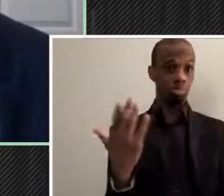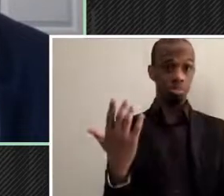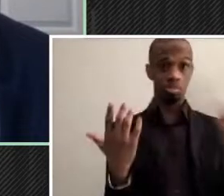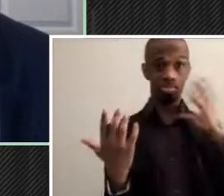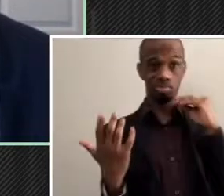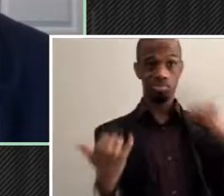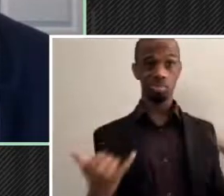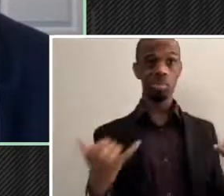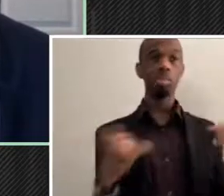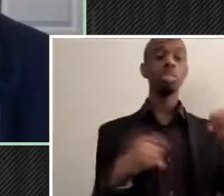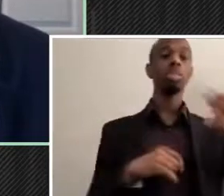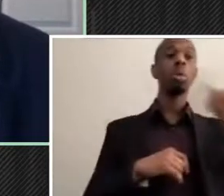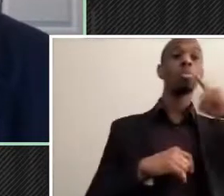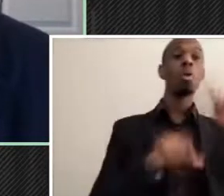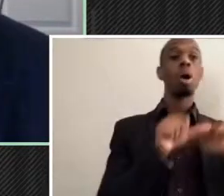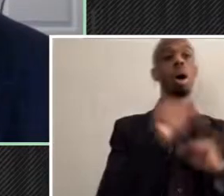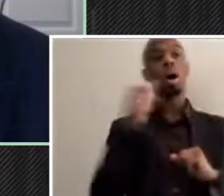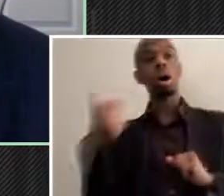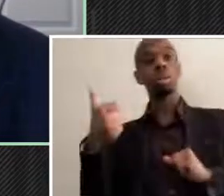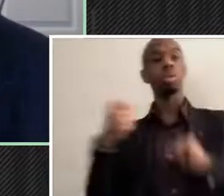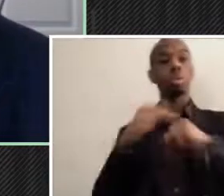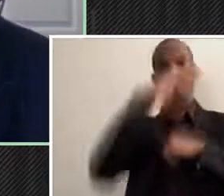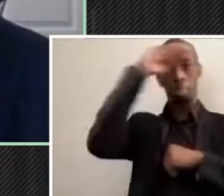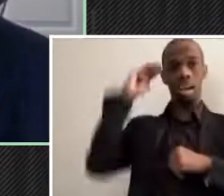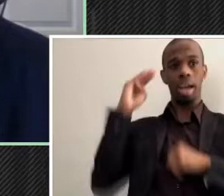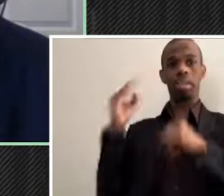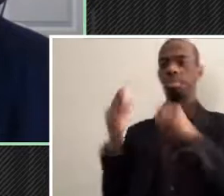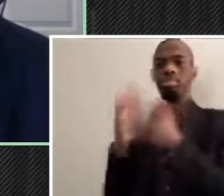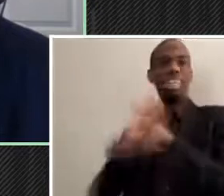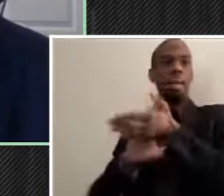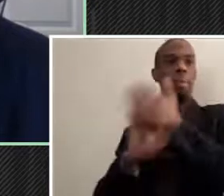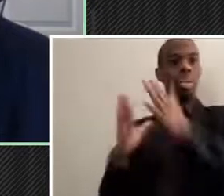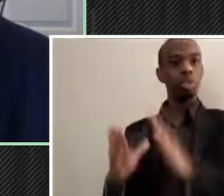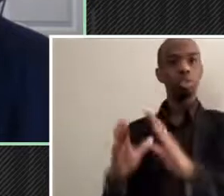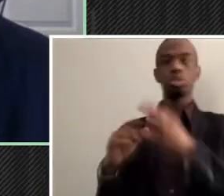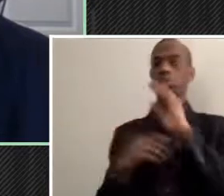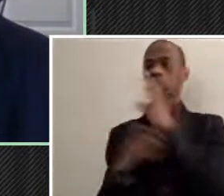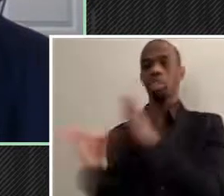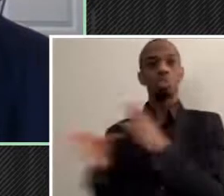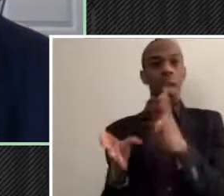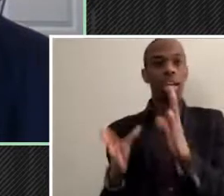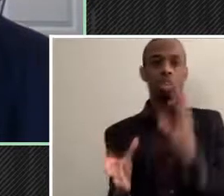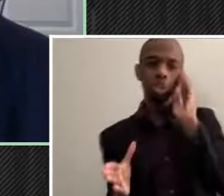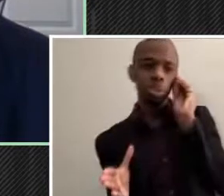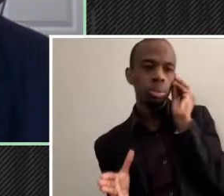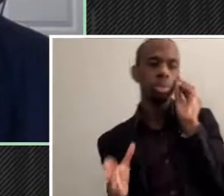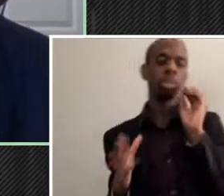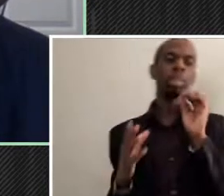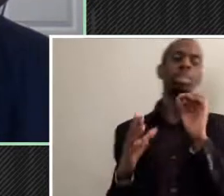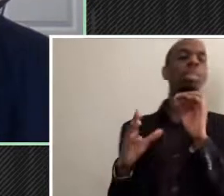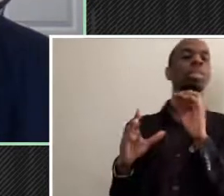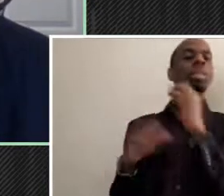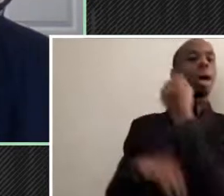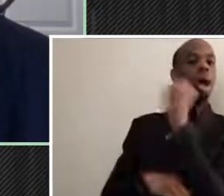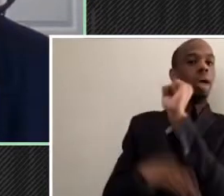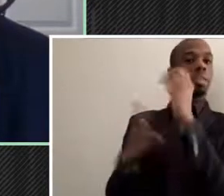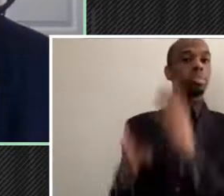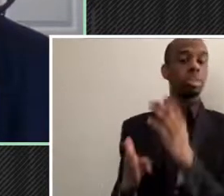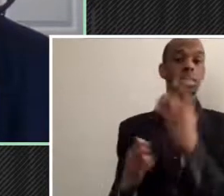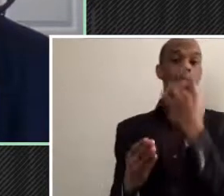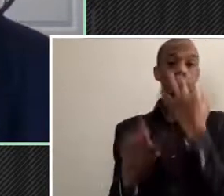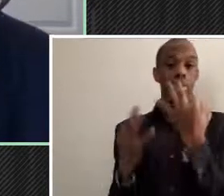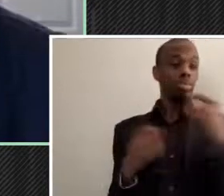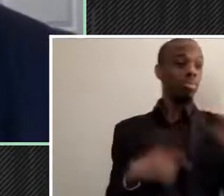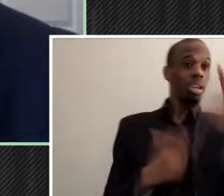Black activists, strategists, campaigners, any and everybody that wants to get into this type of job or lobbying?